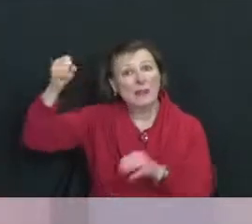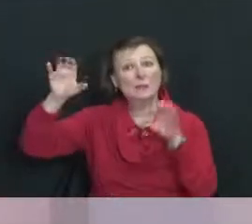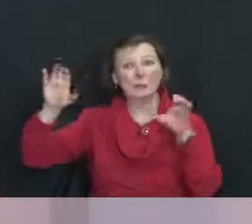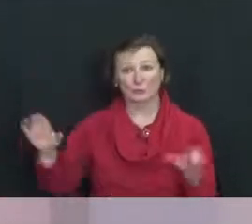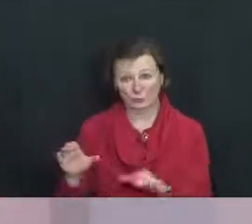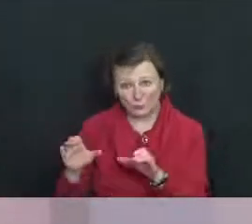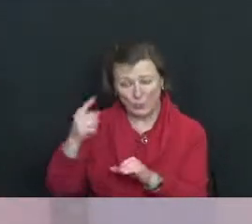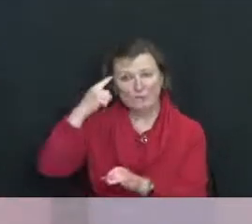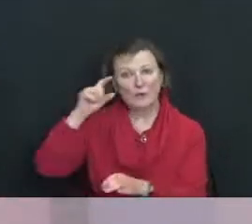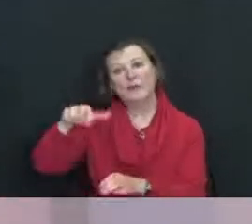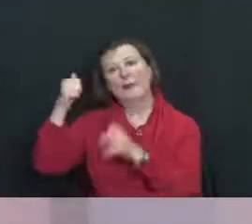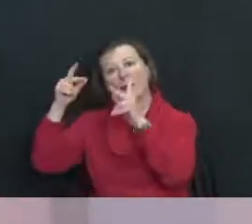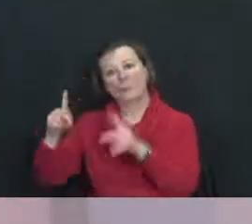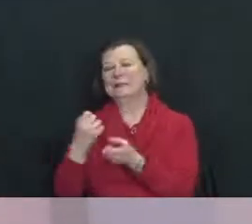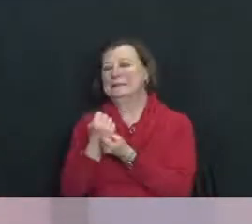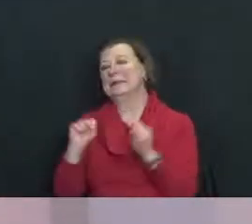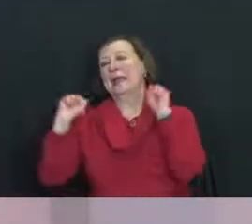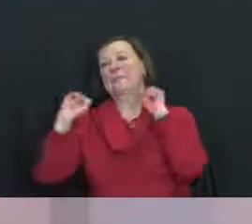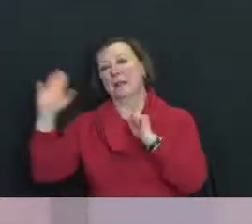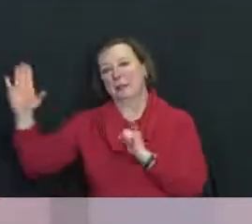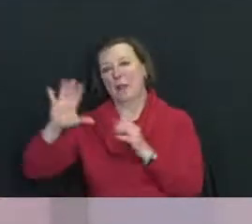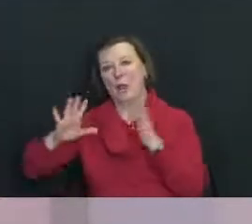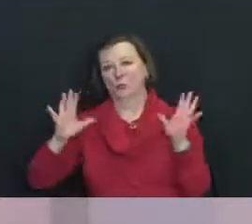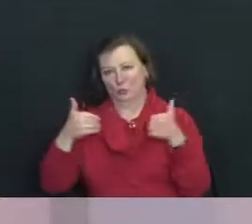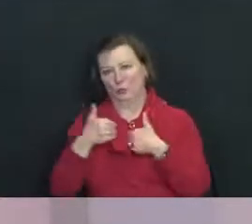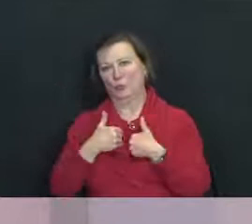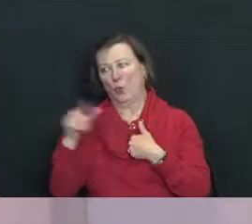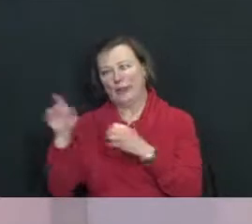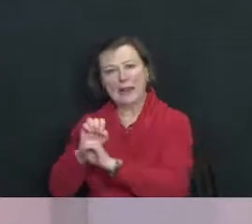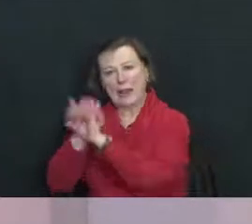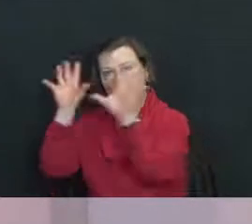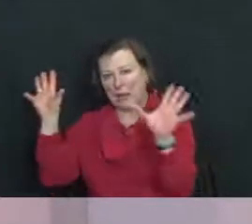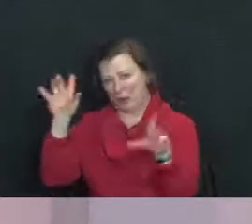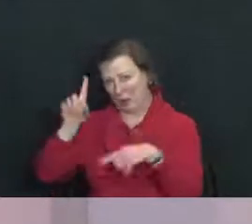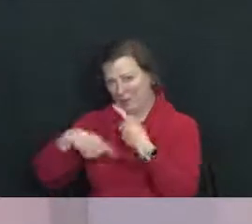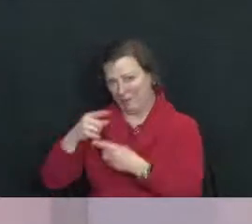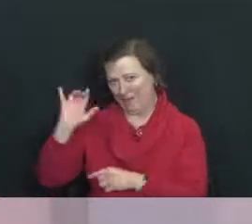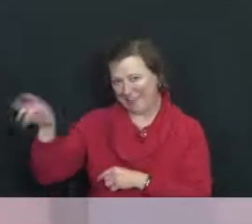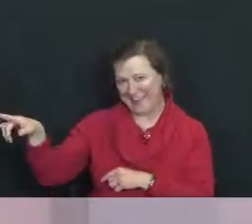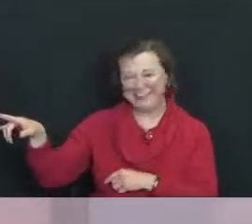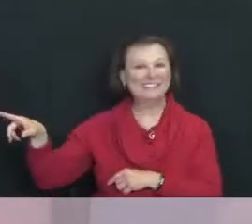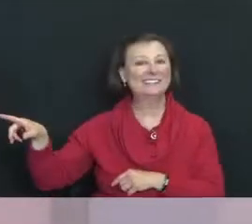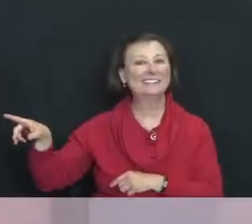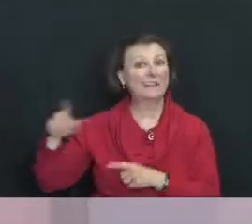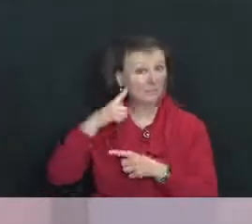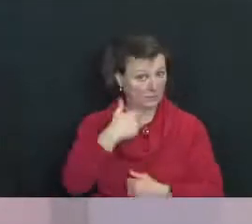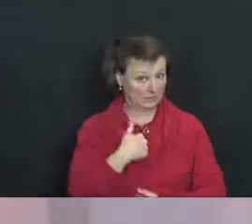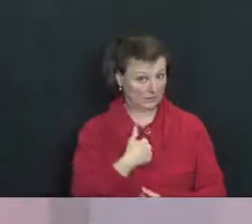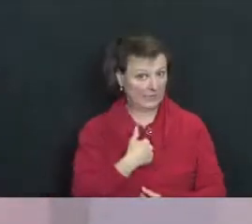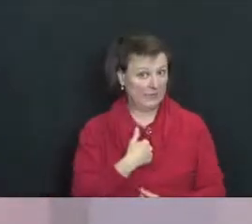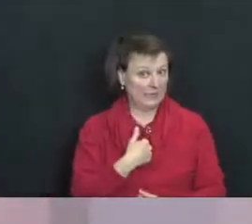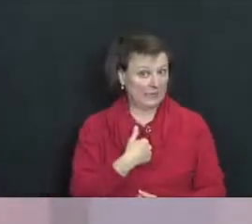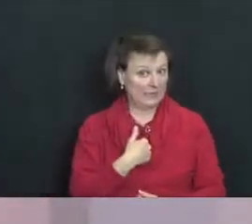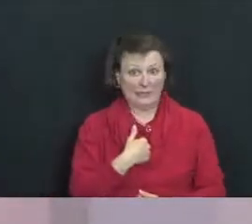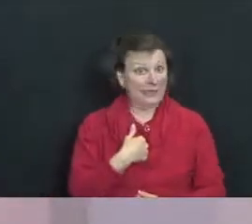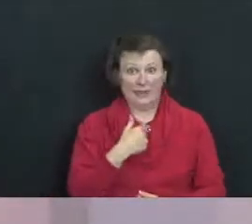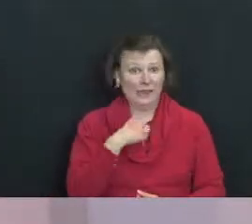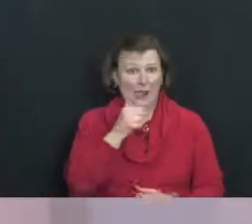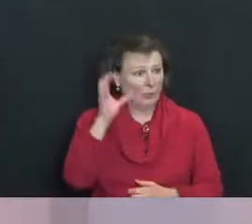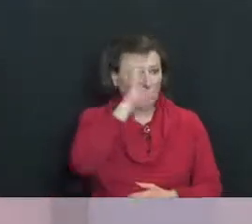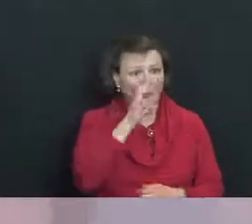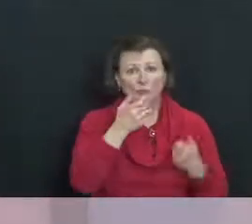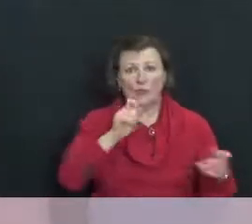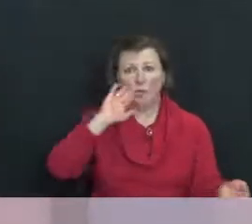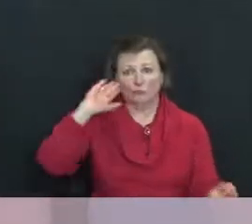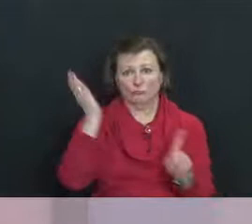person, saving their souls. He's very clear about that. As for me, I don't seek to convert